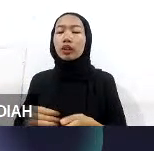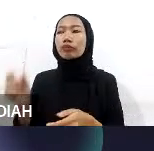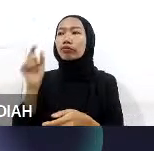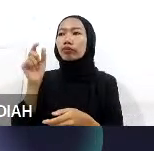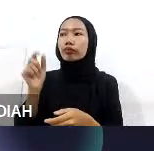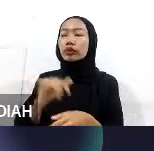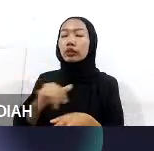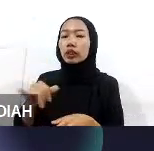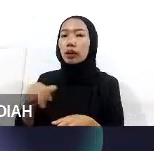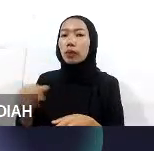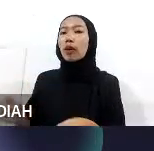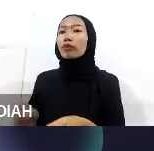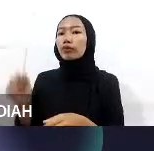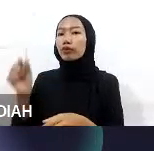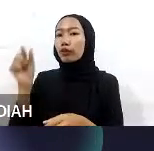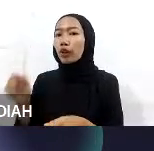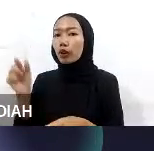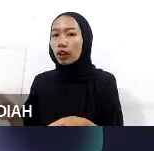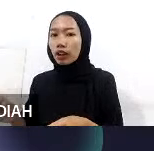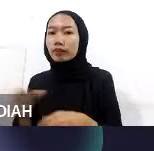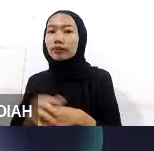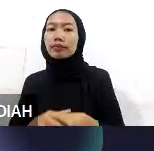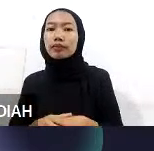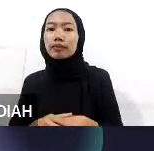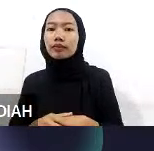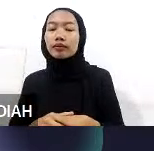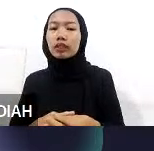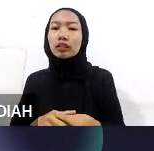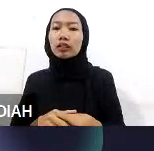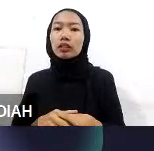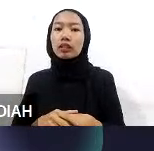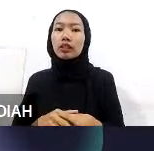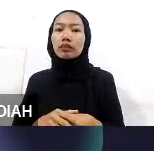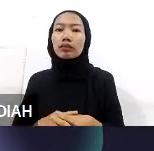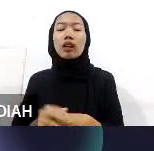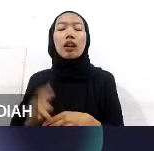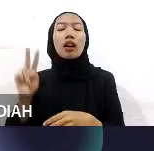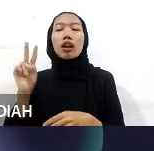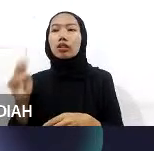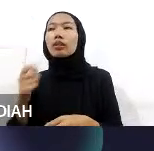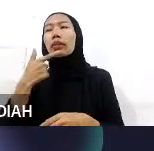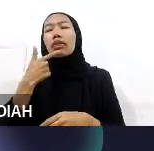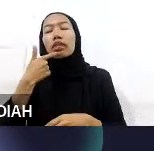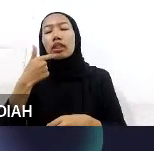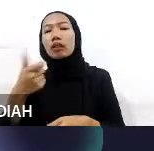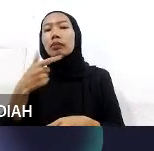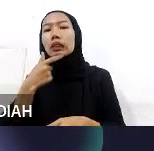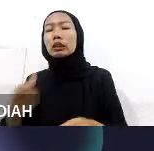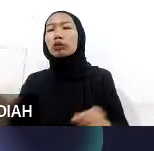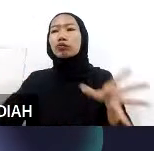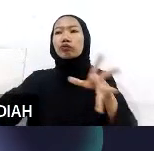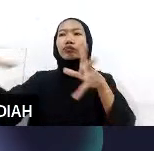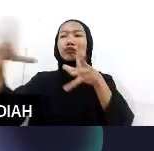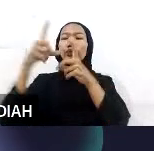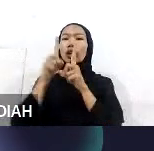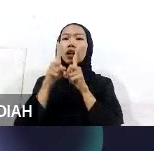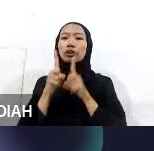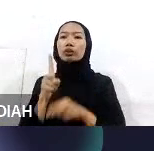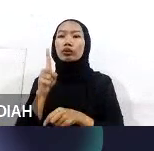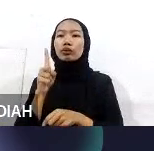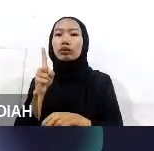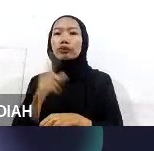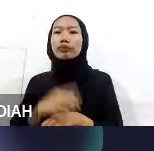need to come together and show the rest of the community how it